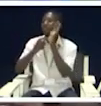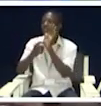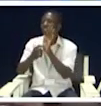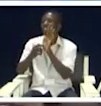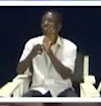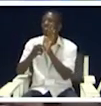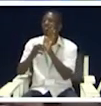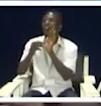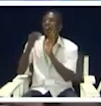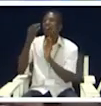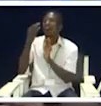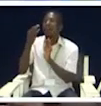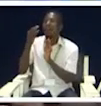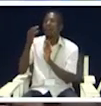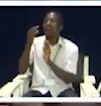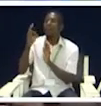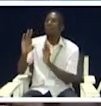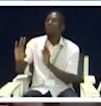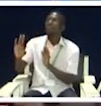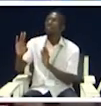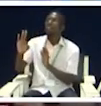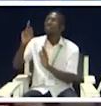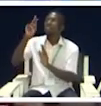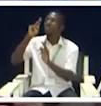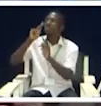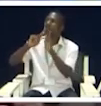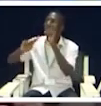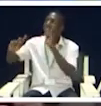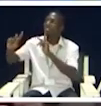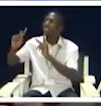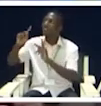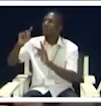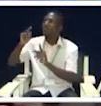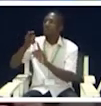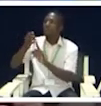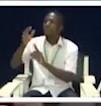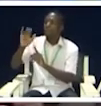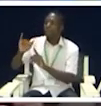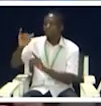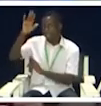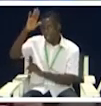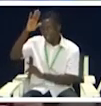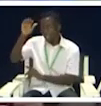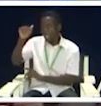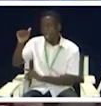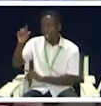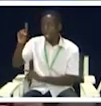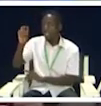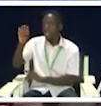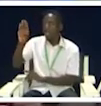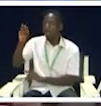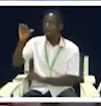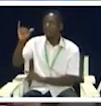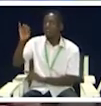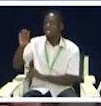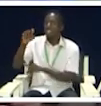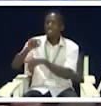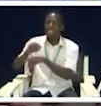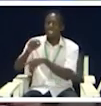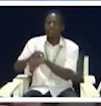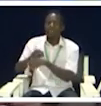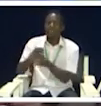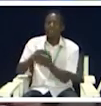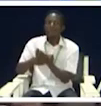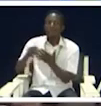blessings pronounced by Father and the Lord, Pastor E.A. Adeboye, during the May 2023 Holy Ghost service in